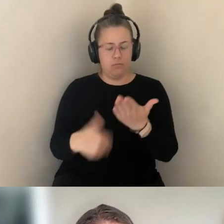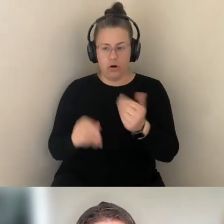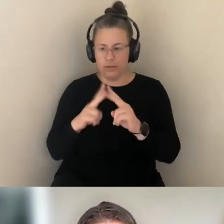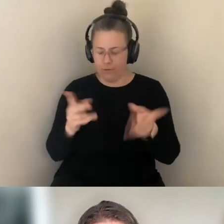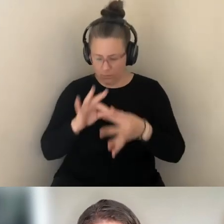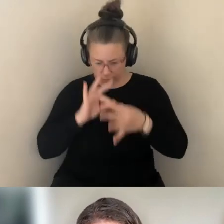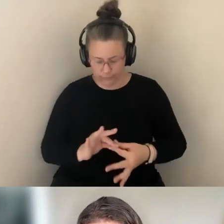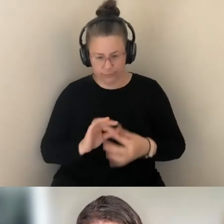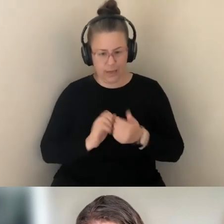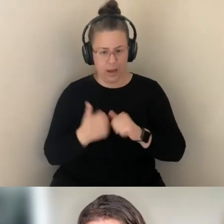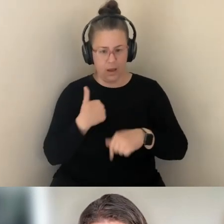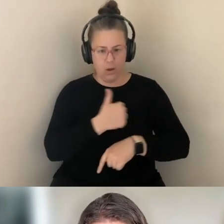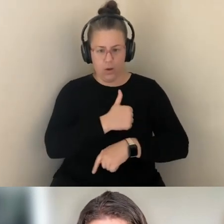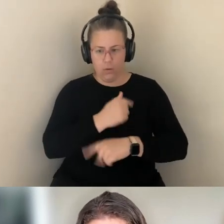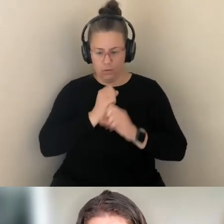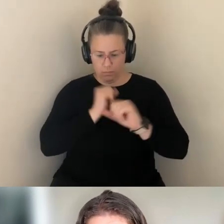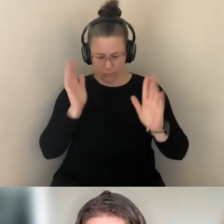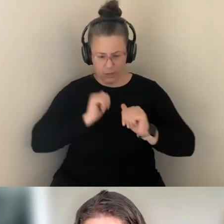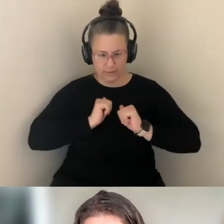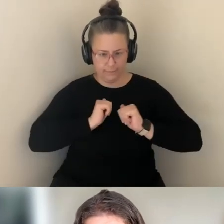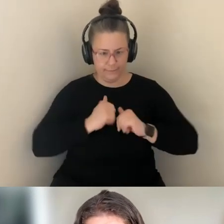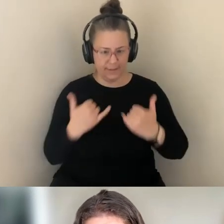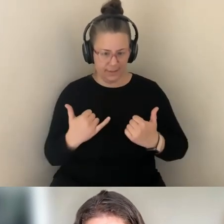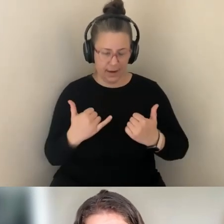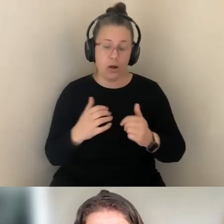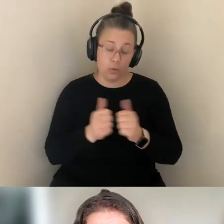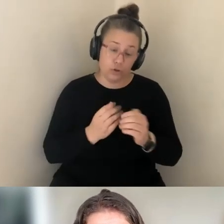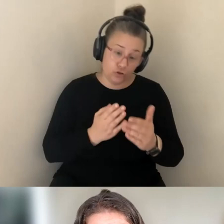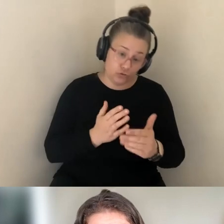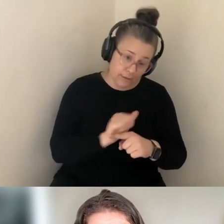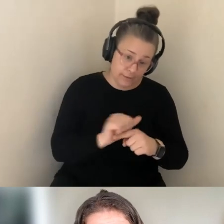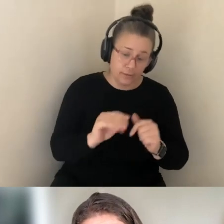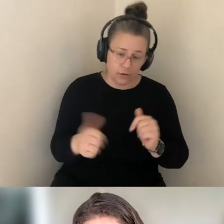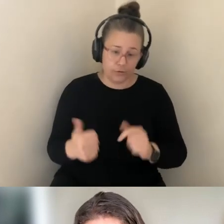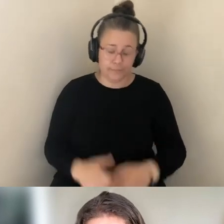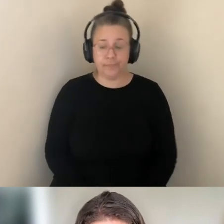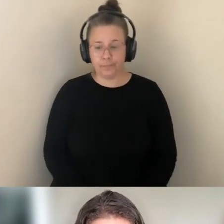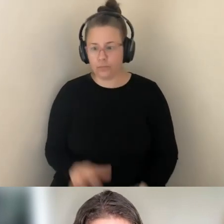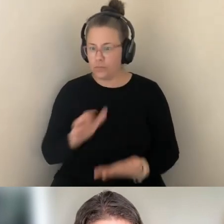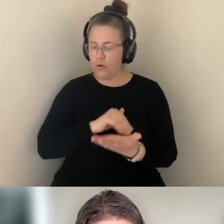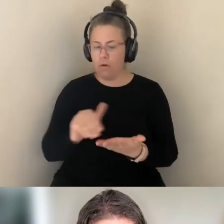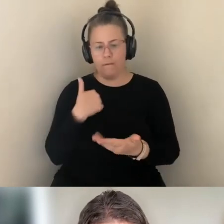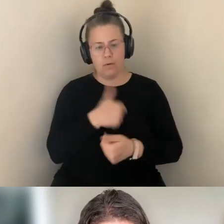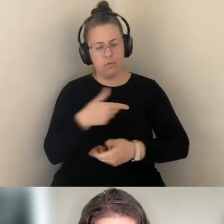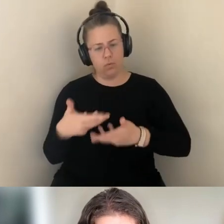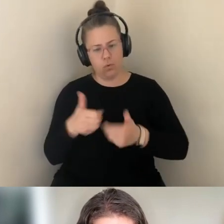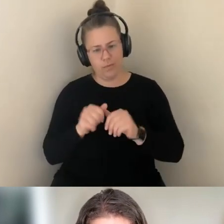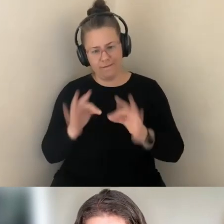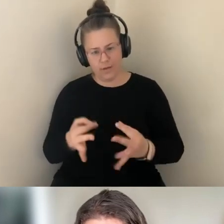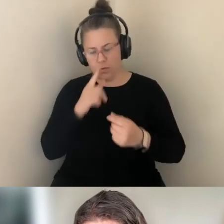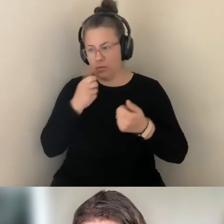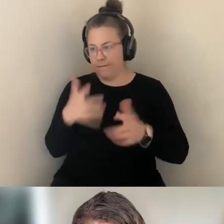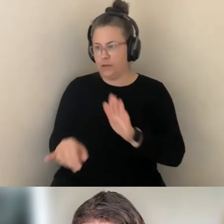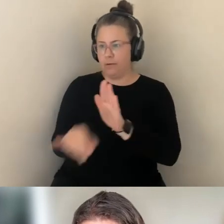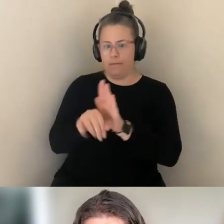training. And we spend a lot of time working with families who have been identified as having genetic difference and thinking about